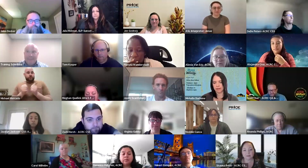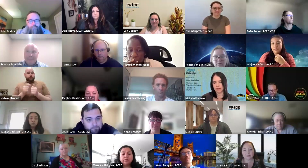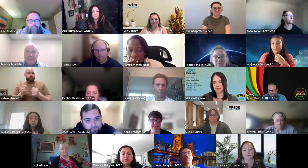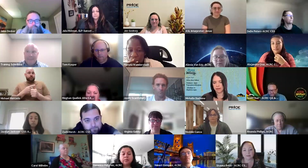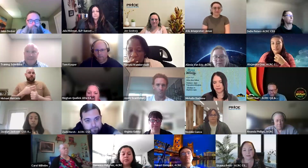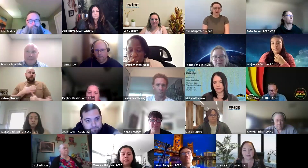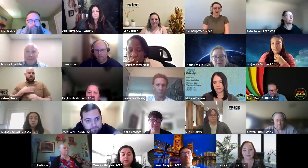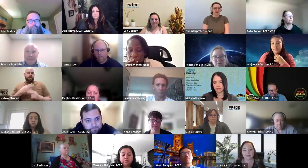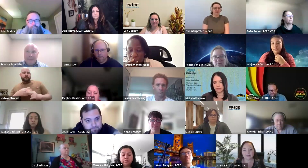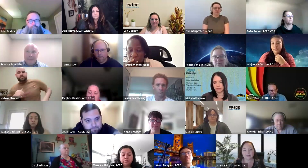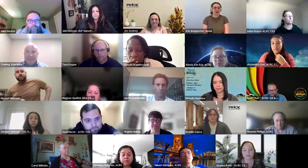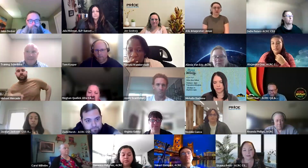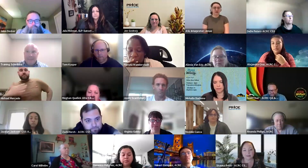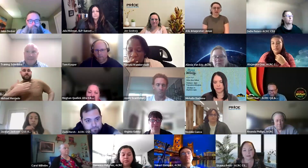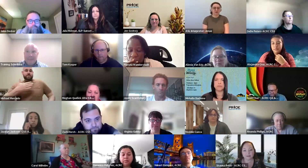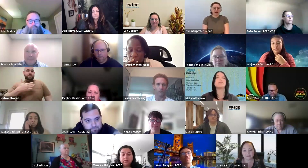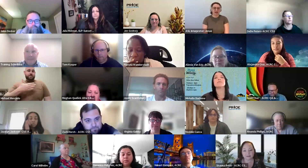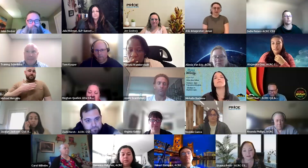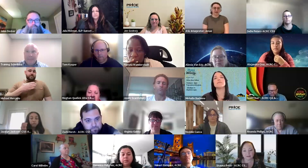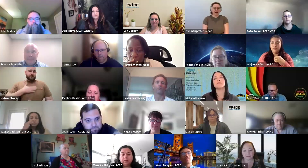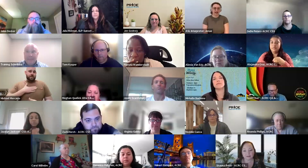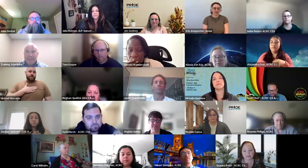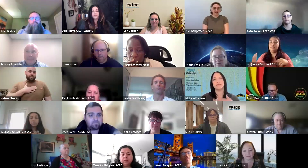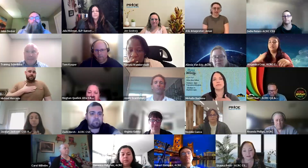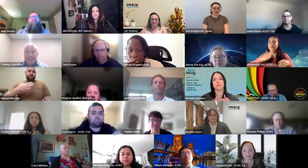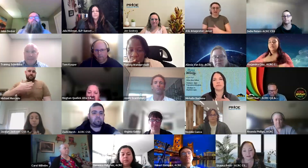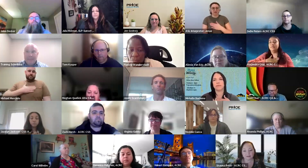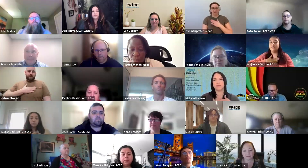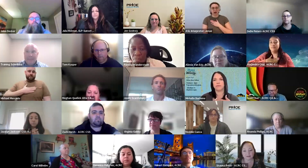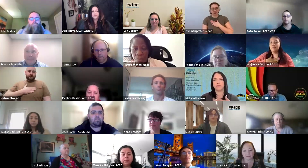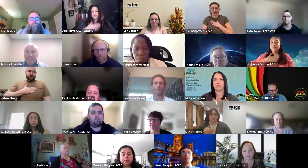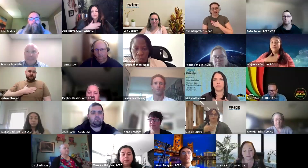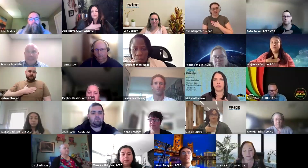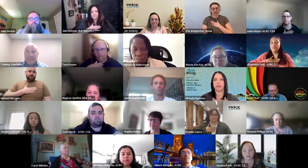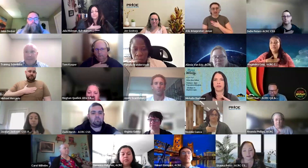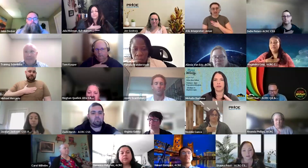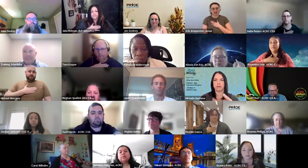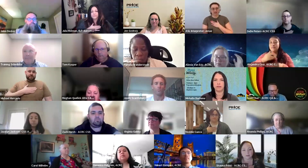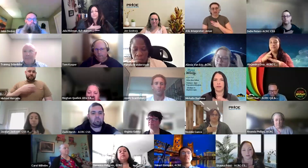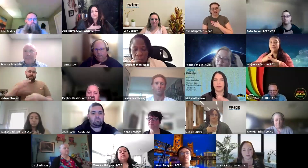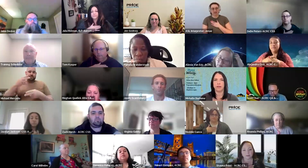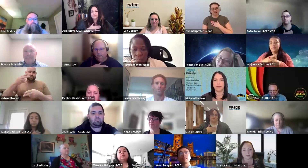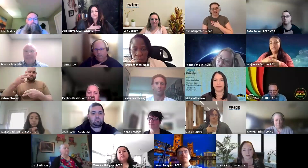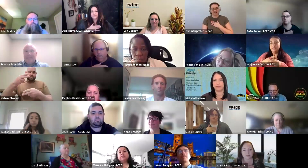meet you. So we'll start with the first one, how you say my name is. So it's my,